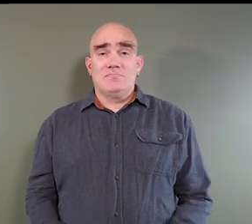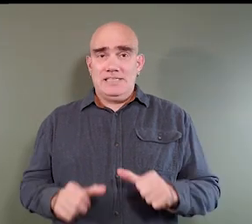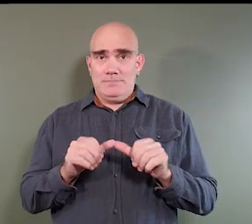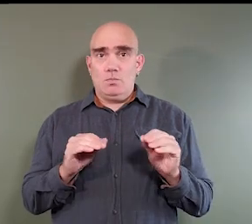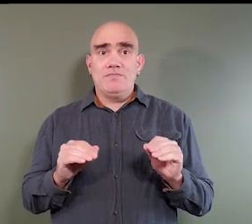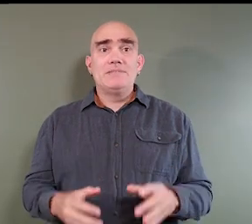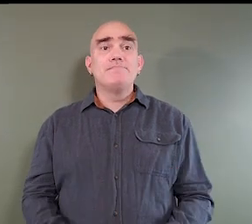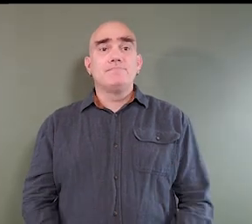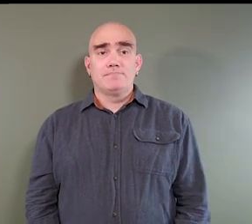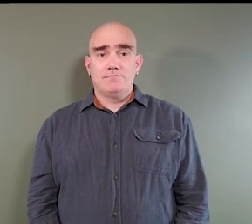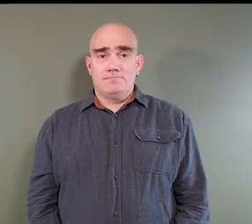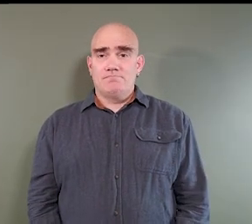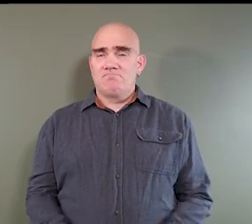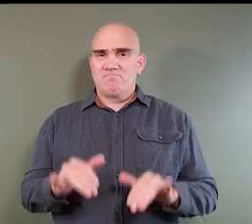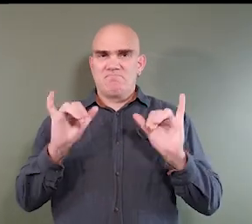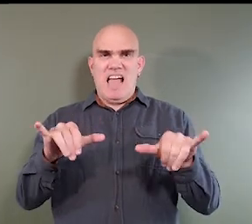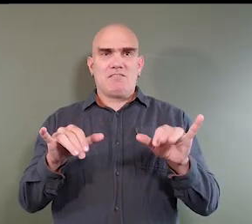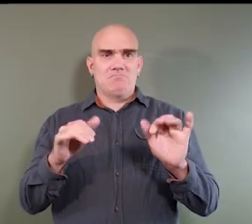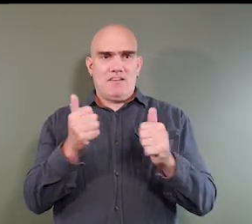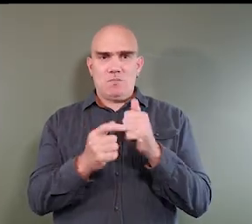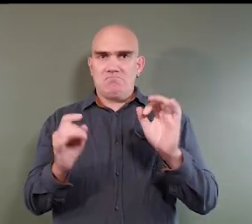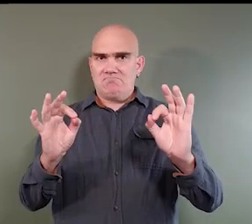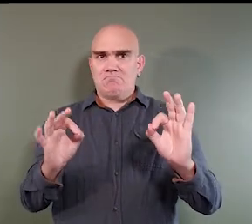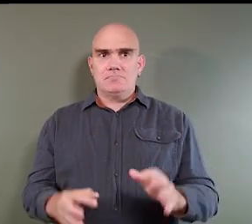Keep moving. That's it, everyone.